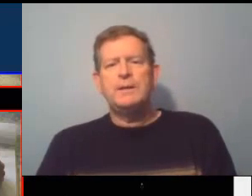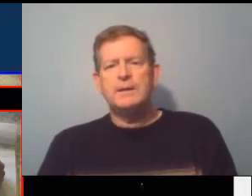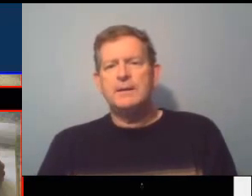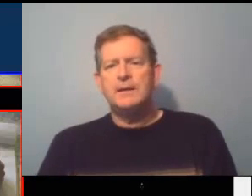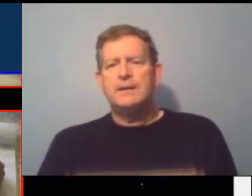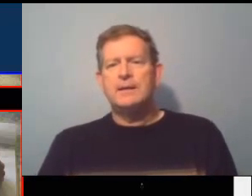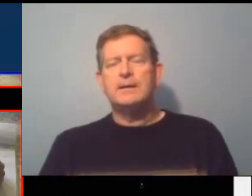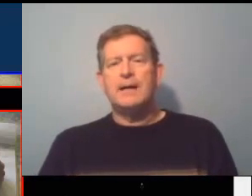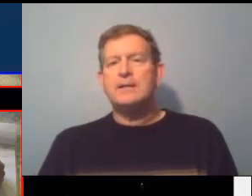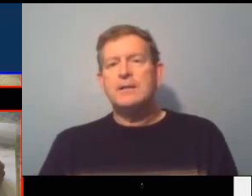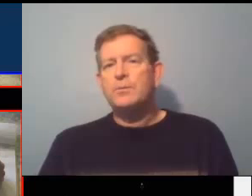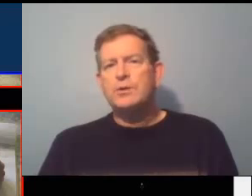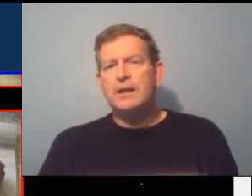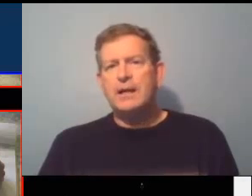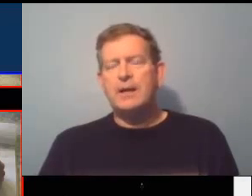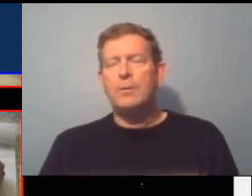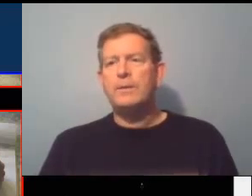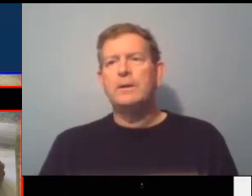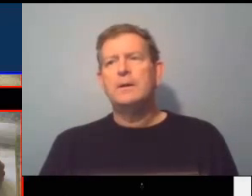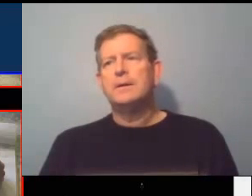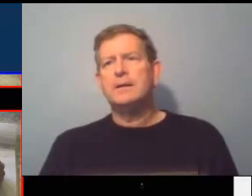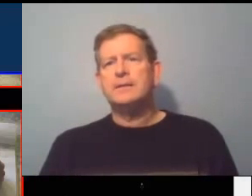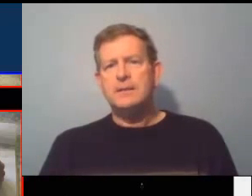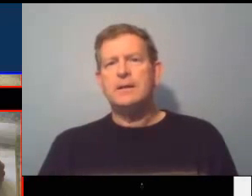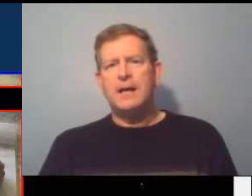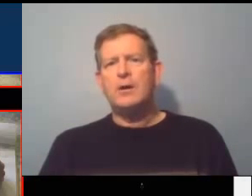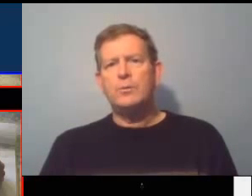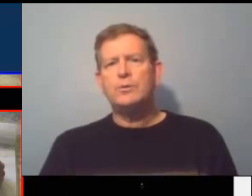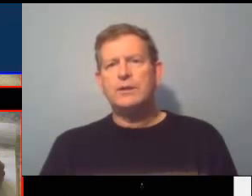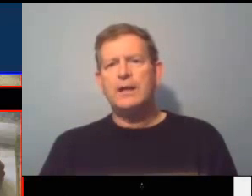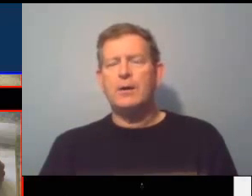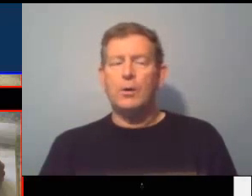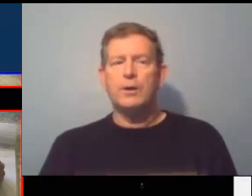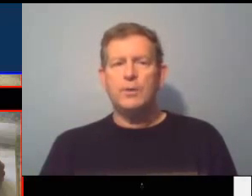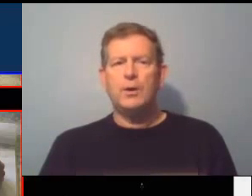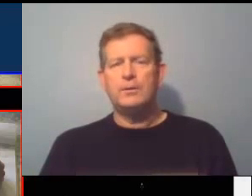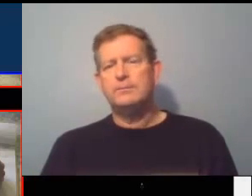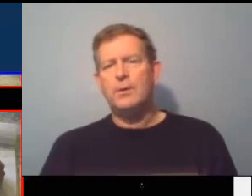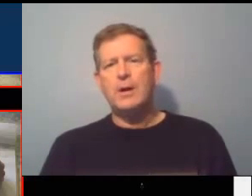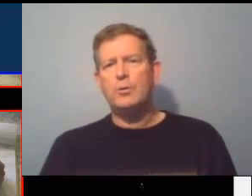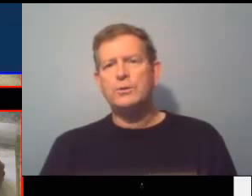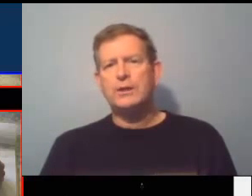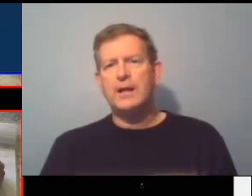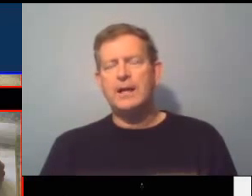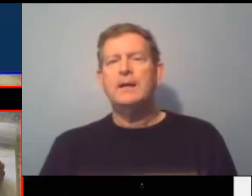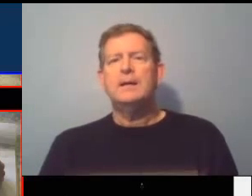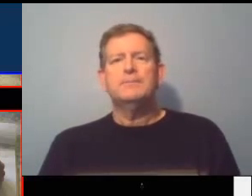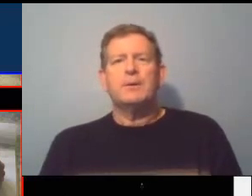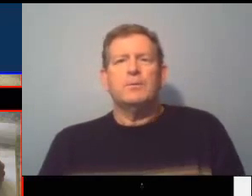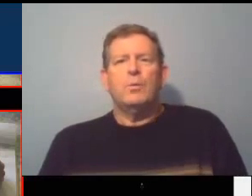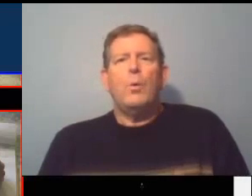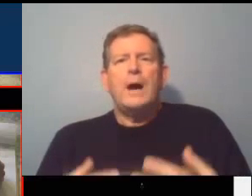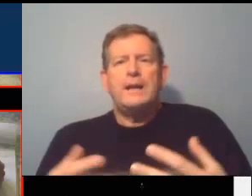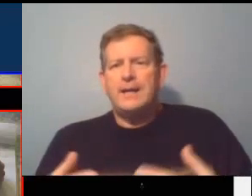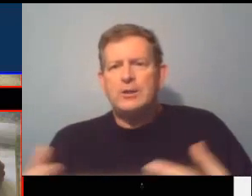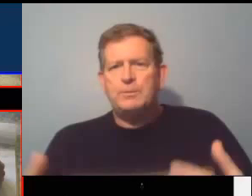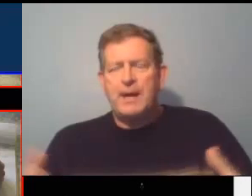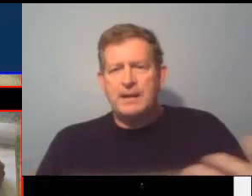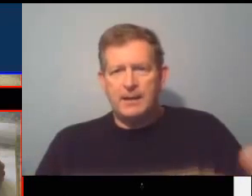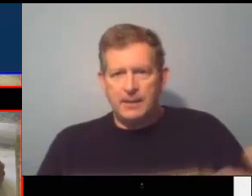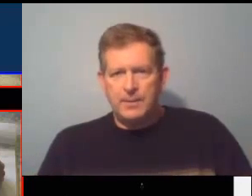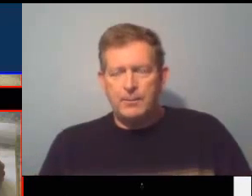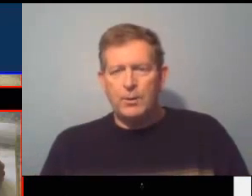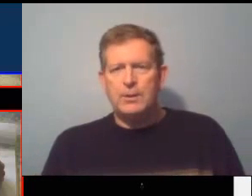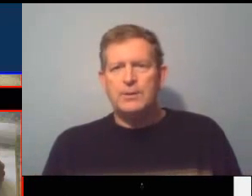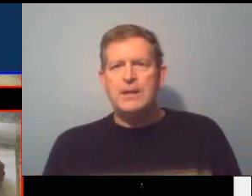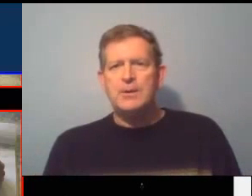which would be haces mucha tarea, with sí, hago mucha tarea, or no hago mucha tarea. But why not